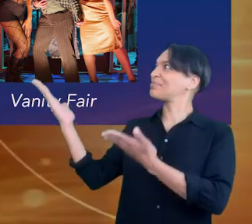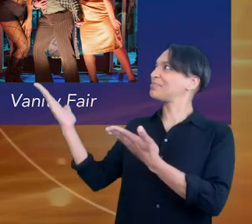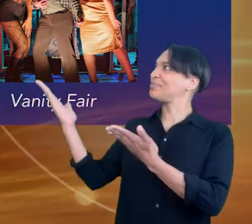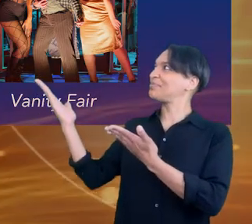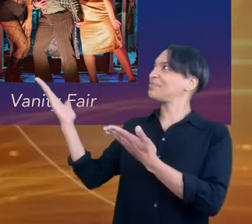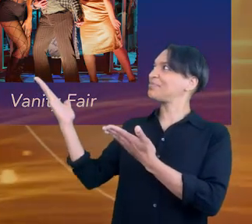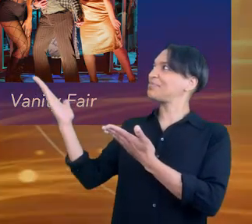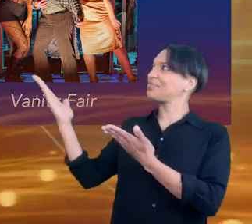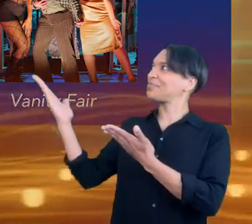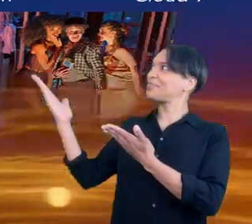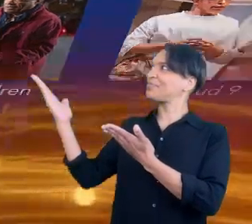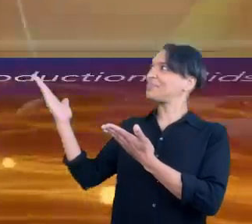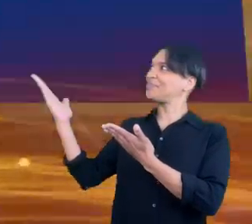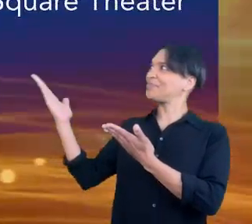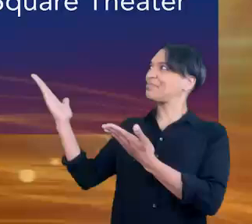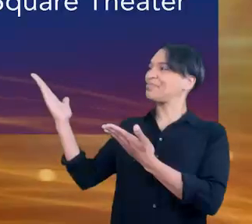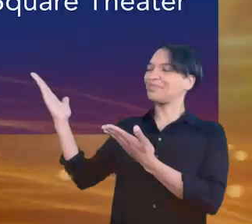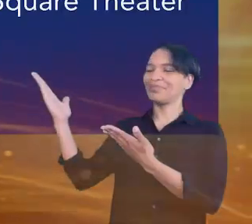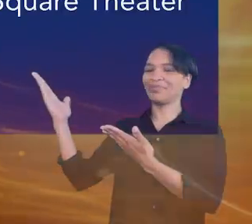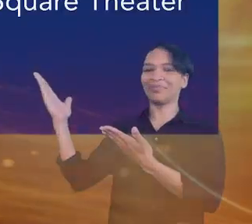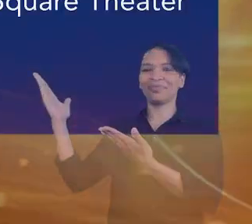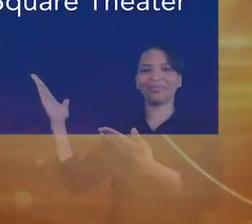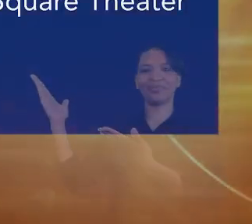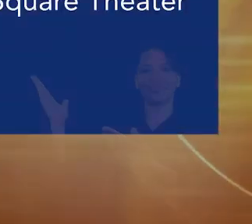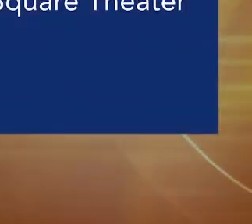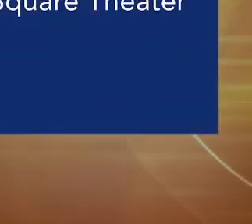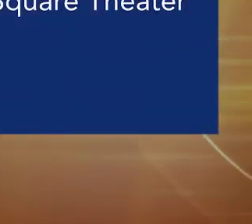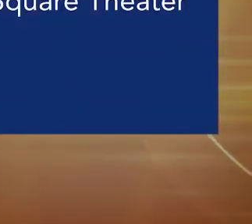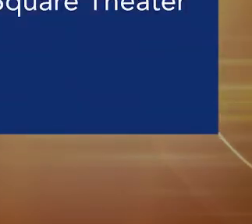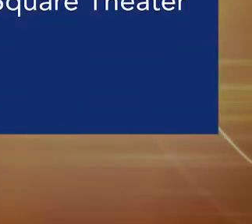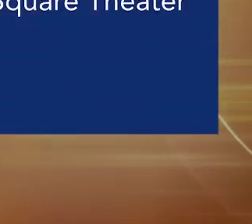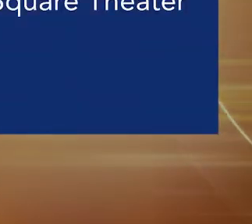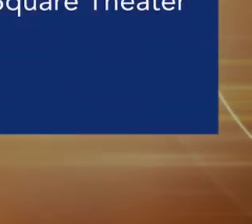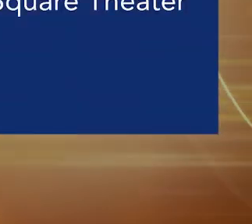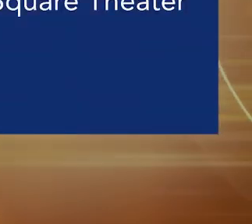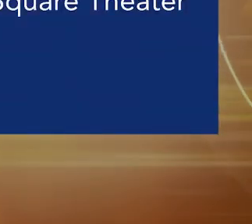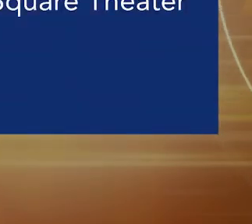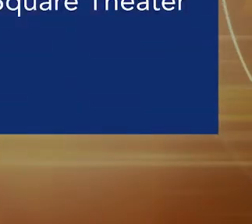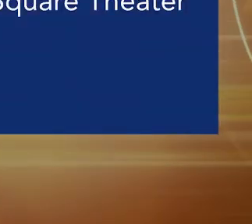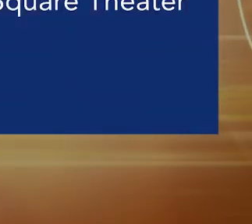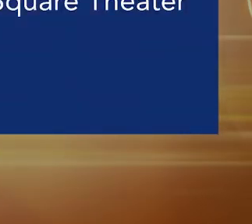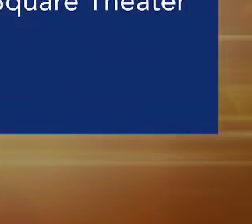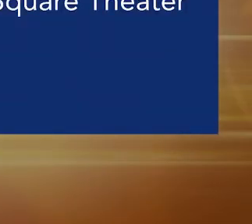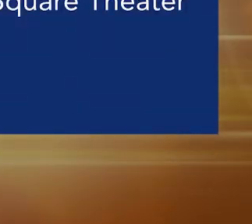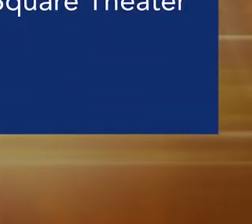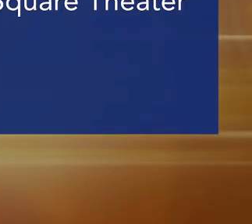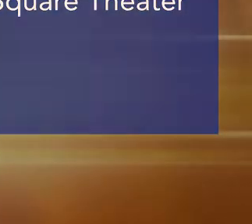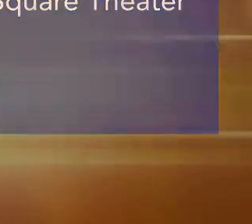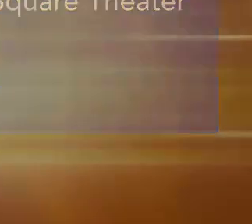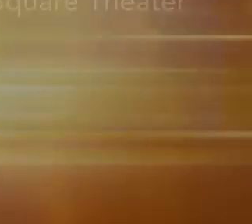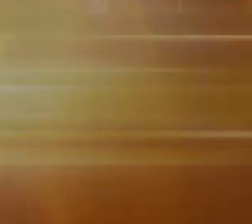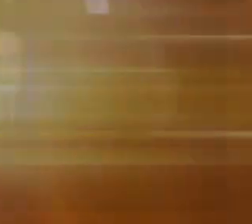Norton Award goes to Cloud 9, The Nora at Central Square Theater.